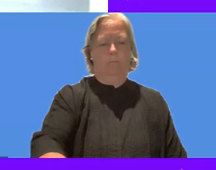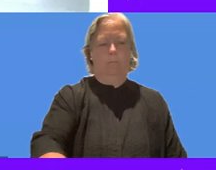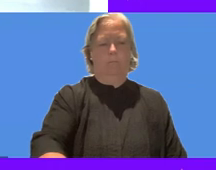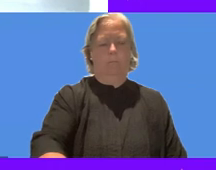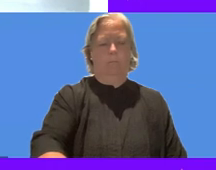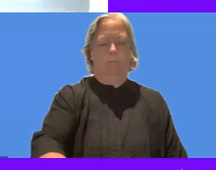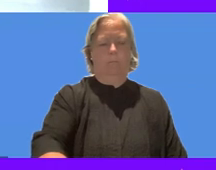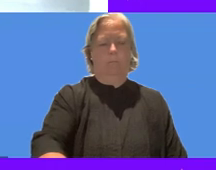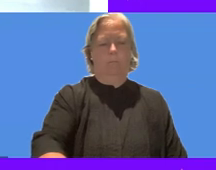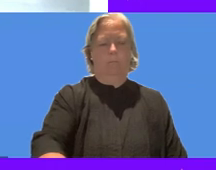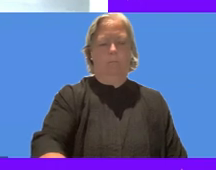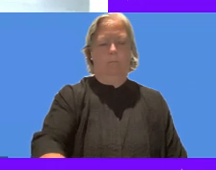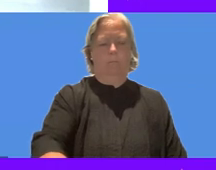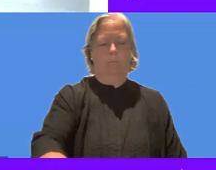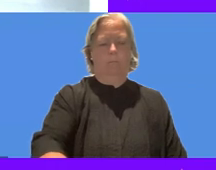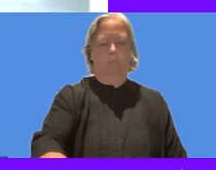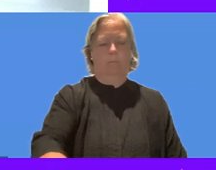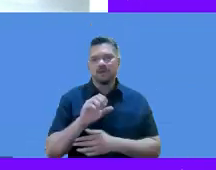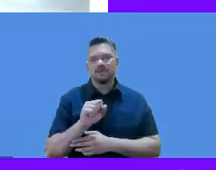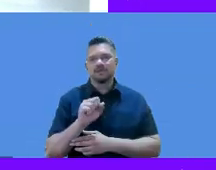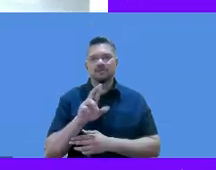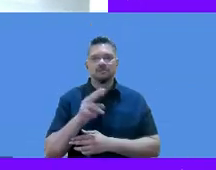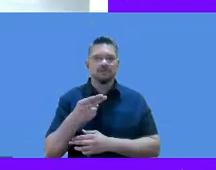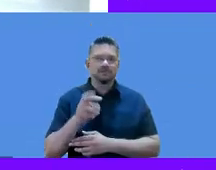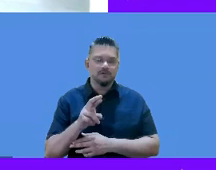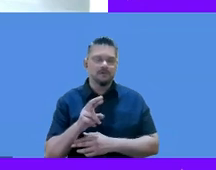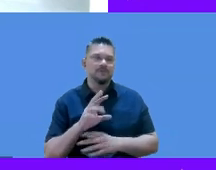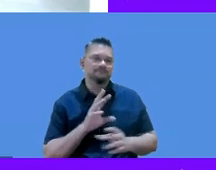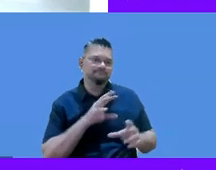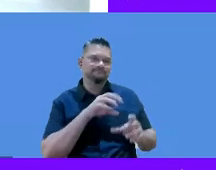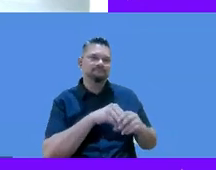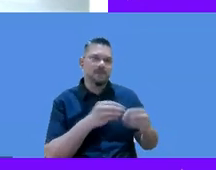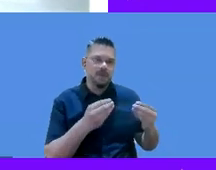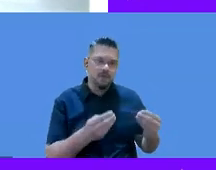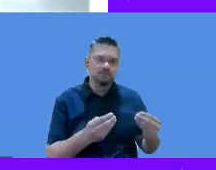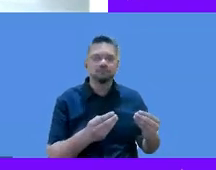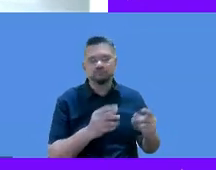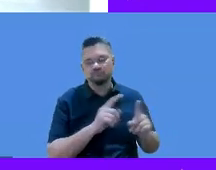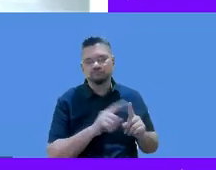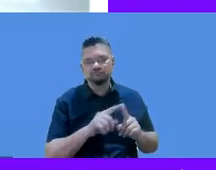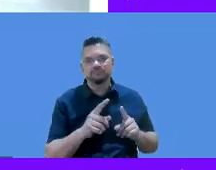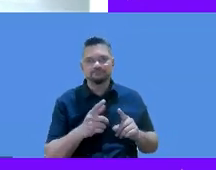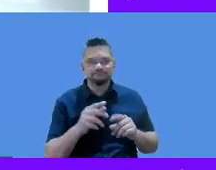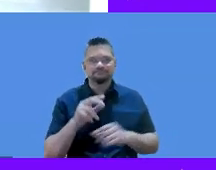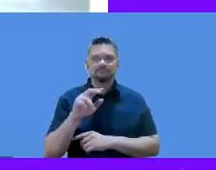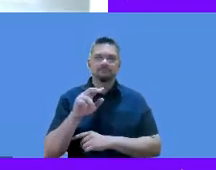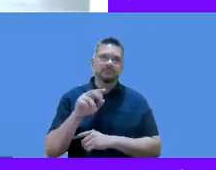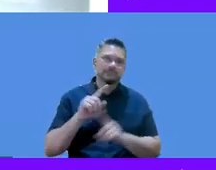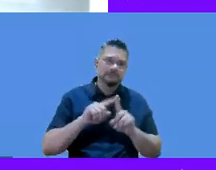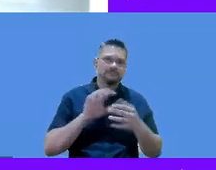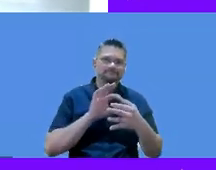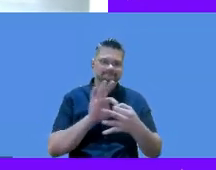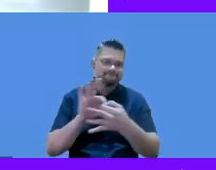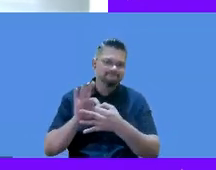services access to help navigate these social norms and establishing strong NGO connections on these areas so